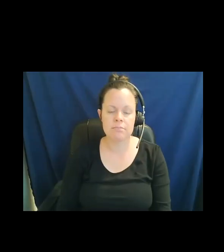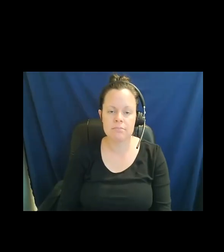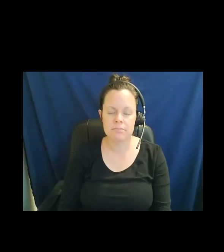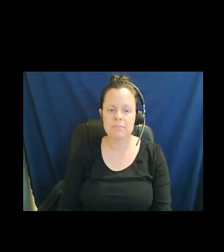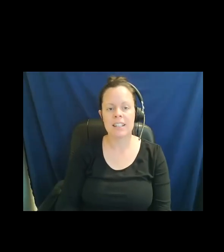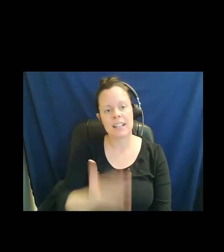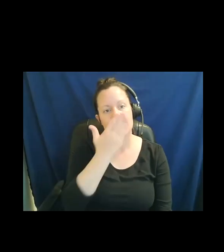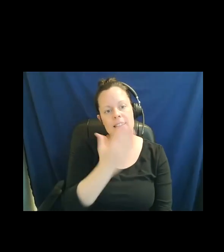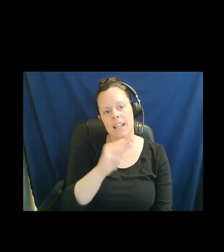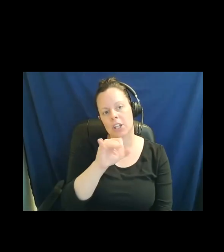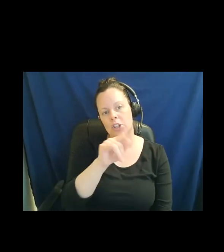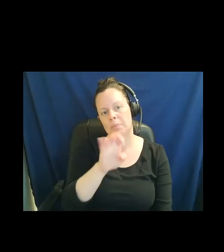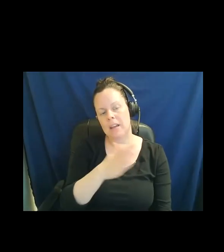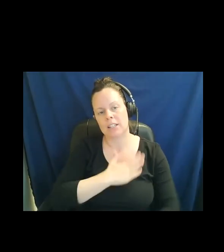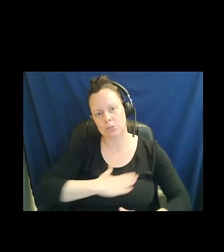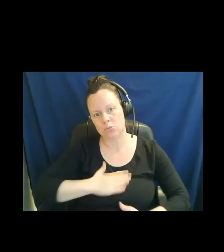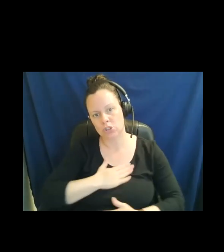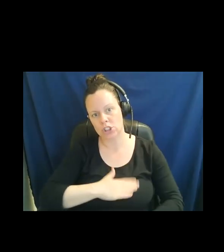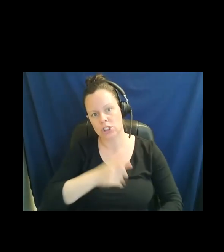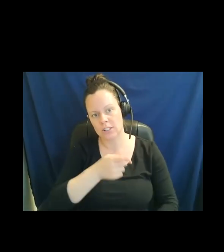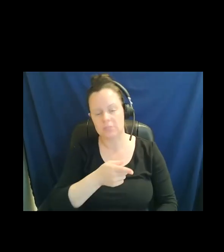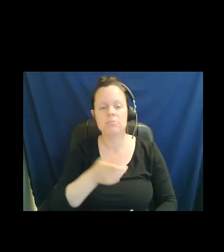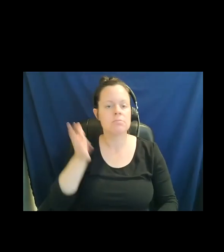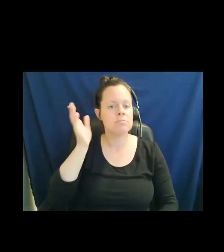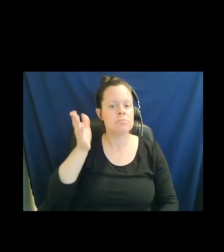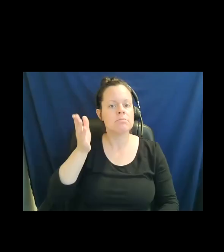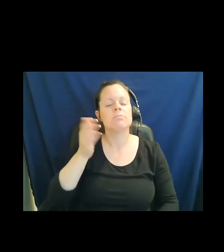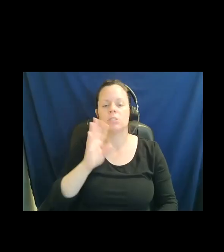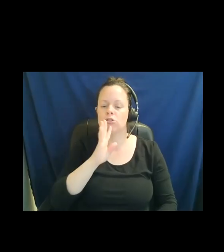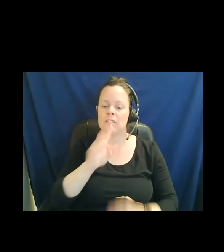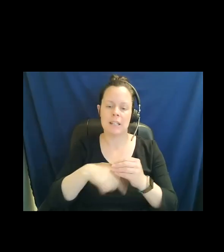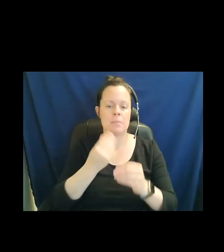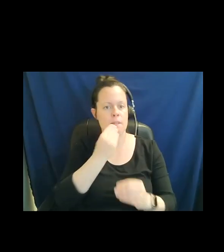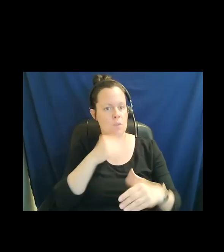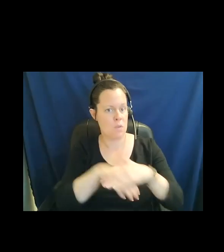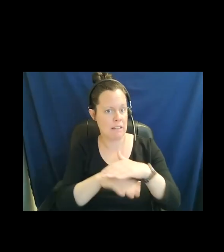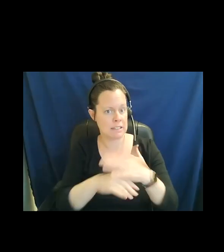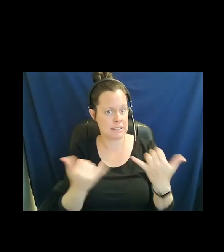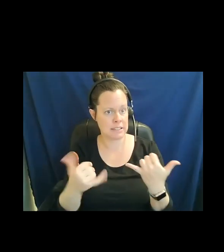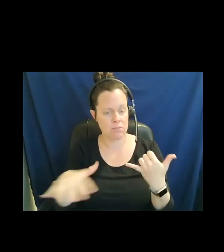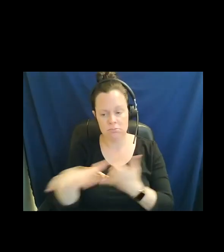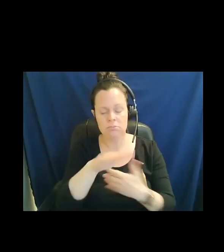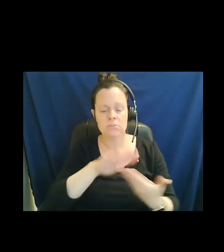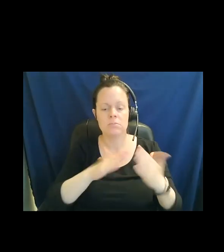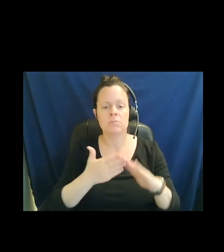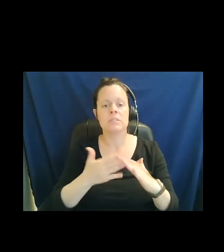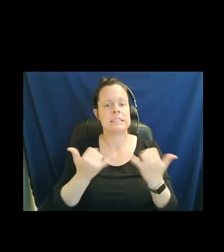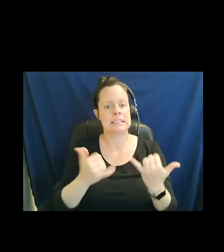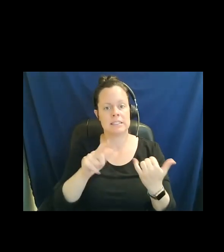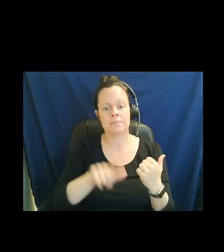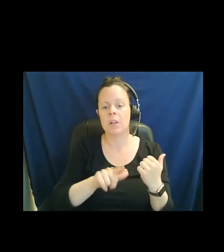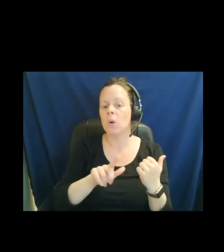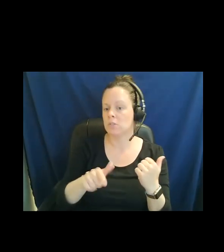Thank you, Mike. We appreciate you being on and discussing the important topic of food access right now in our community. We are going to go to the chat. I've